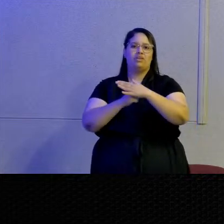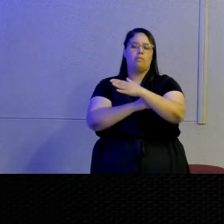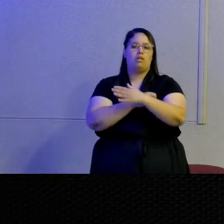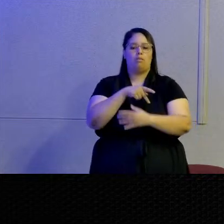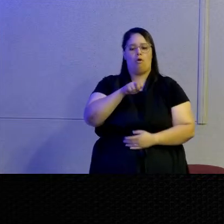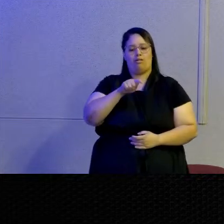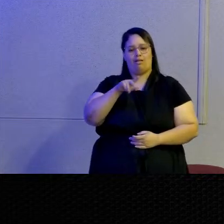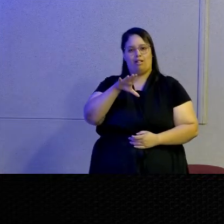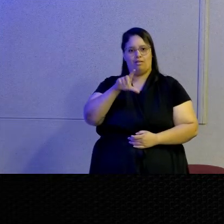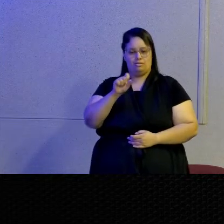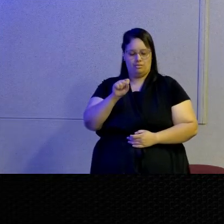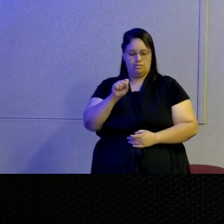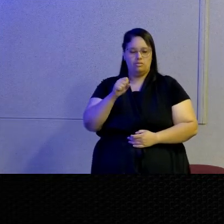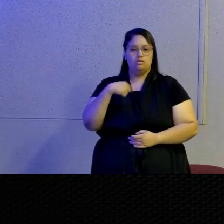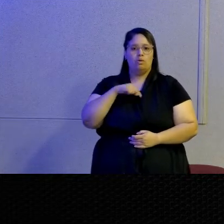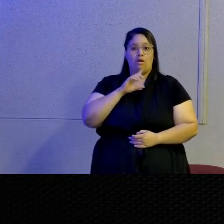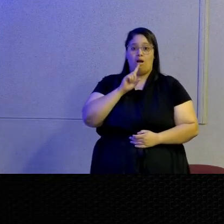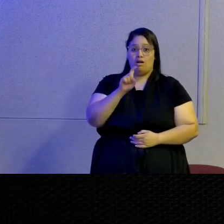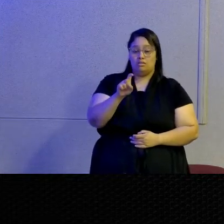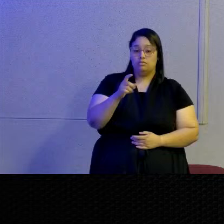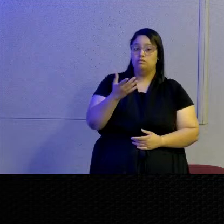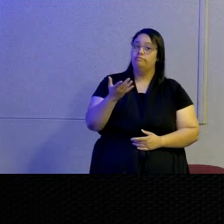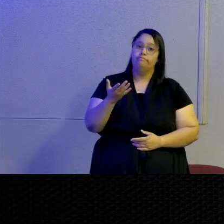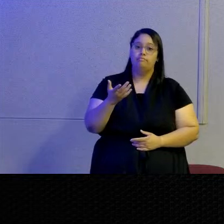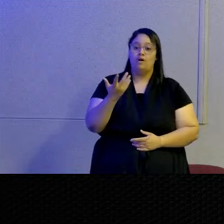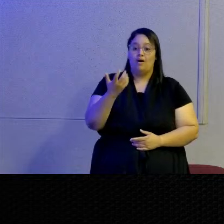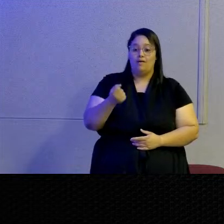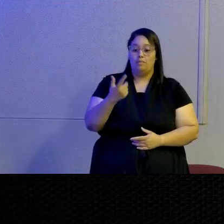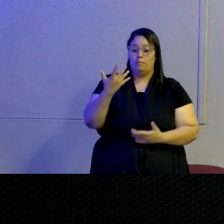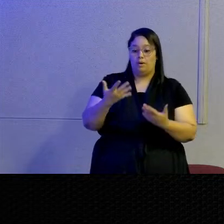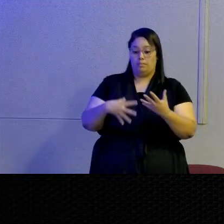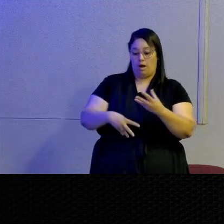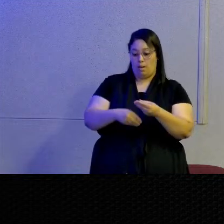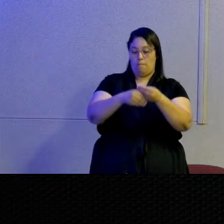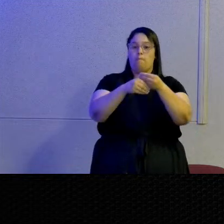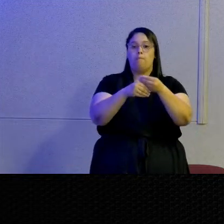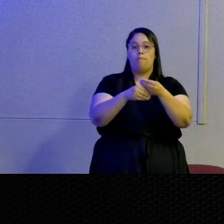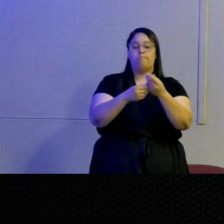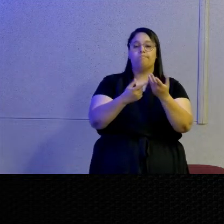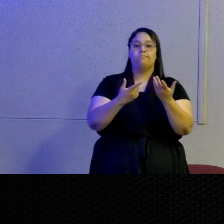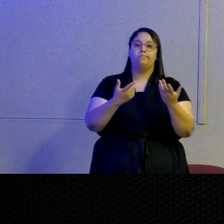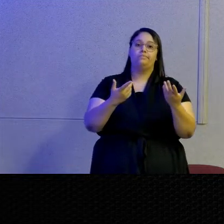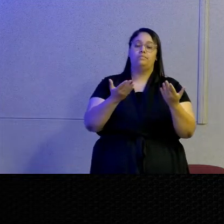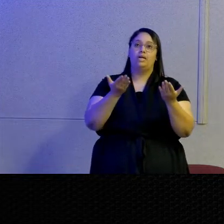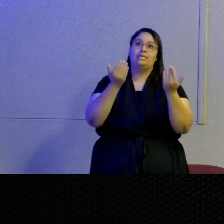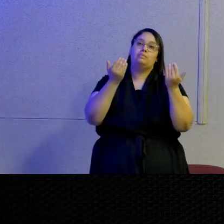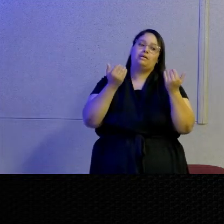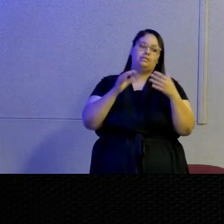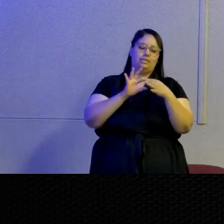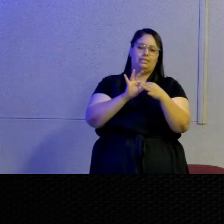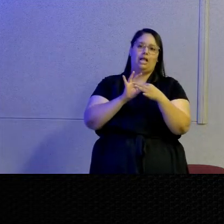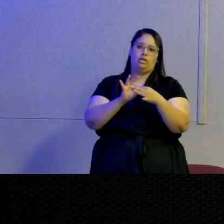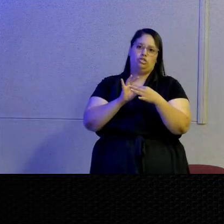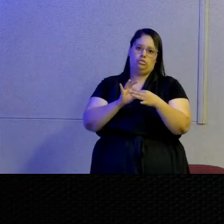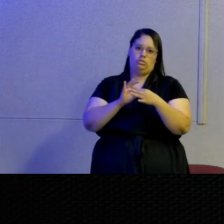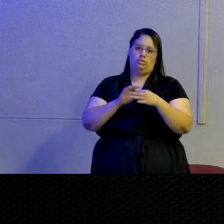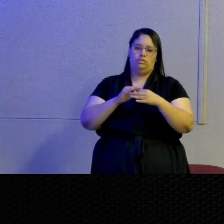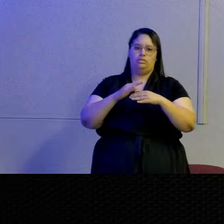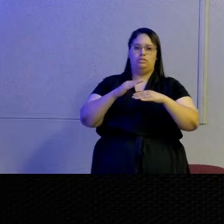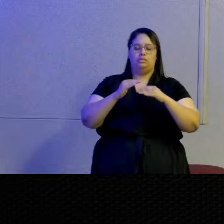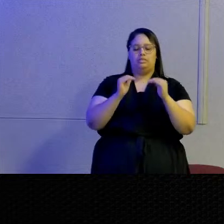particles. And we ask whether there may be, in addition to the expected interactions in the standard